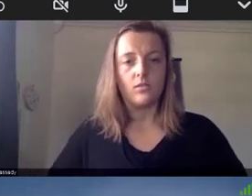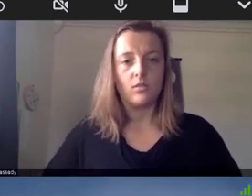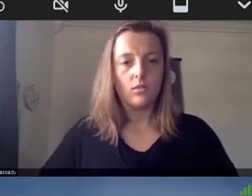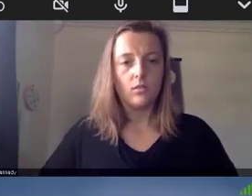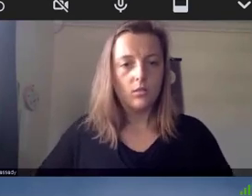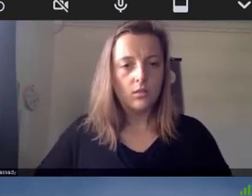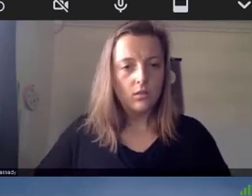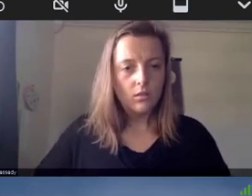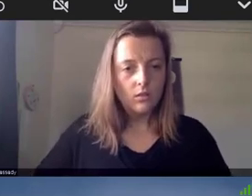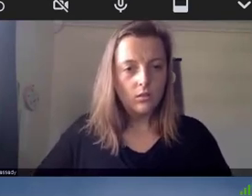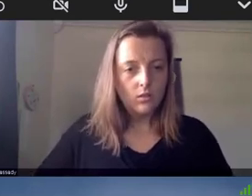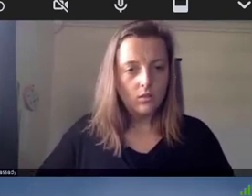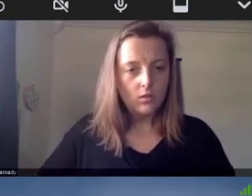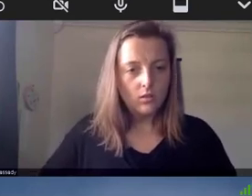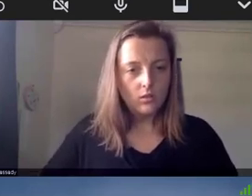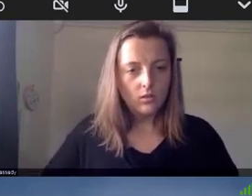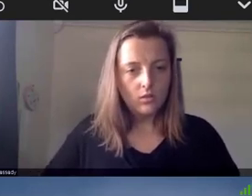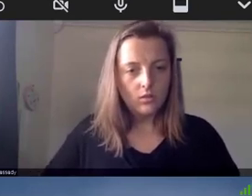was